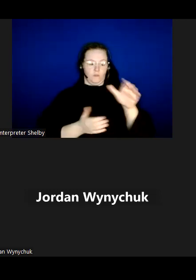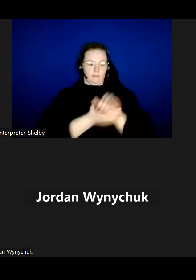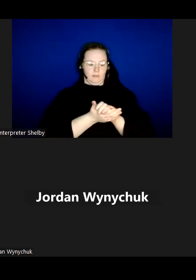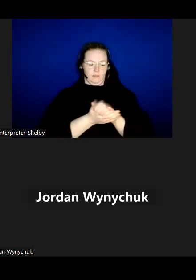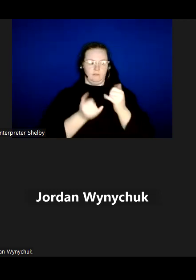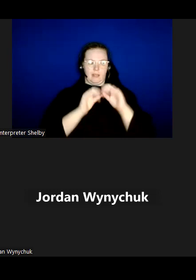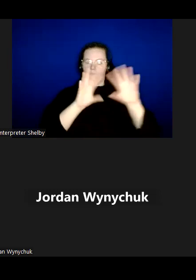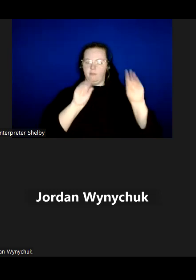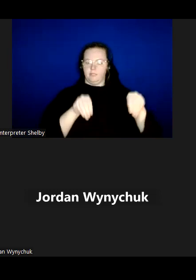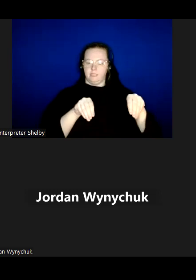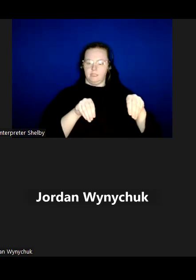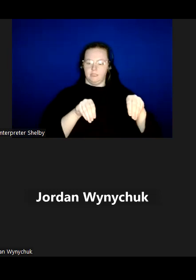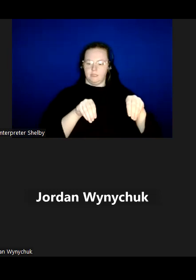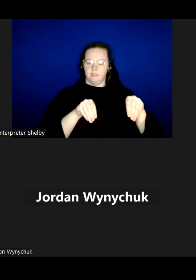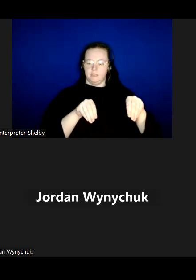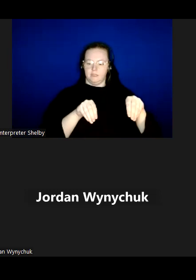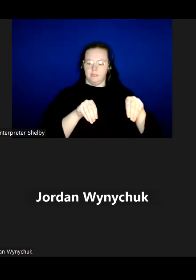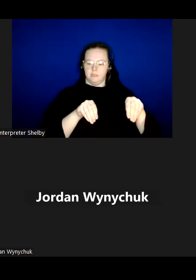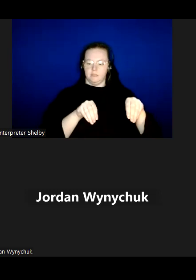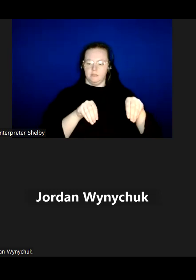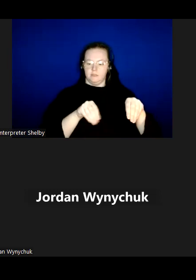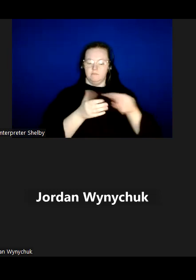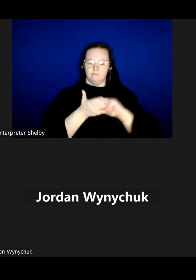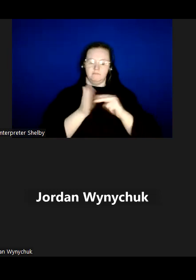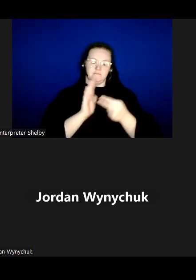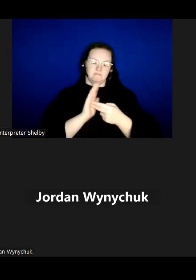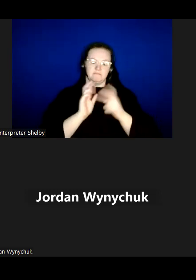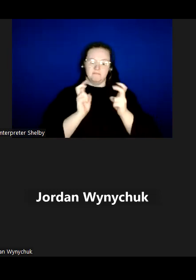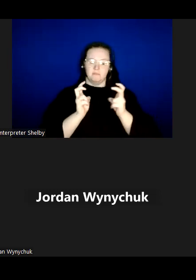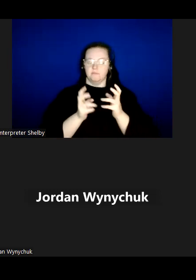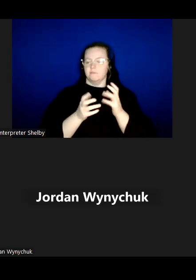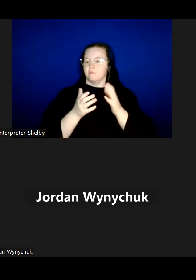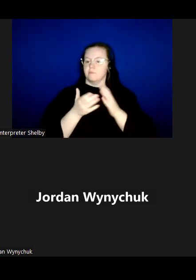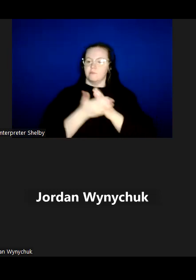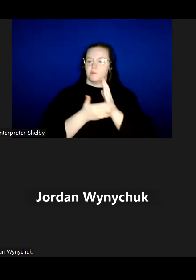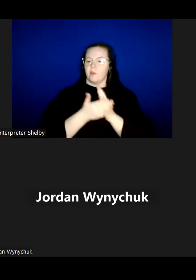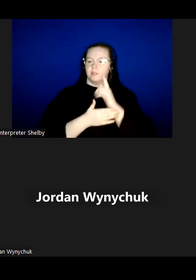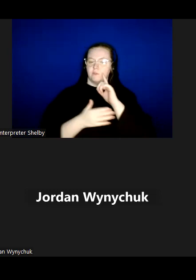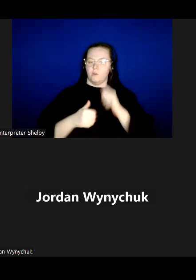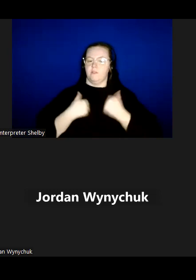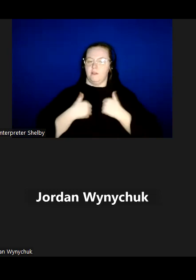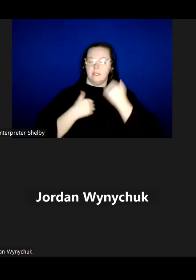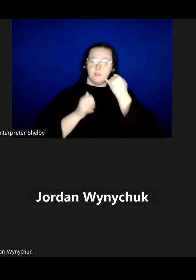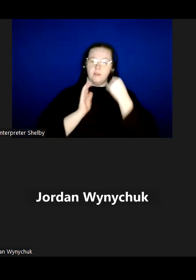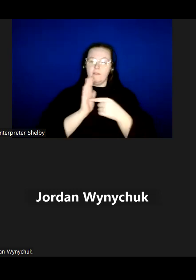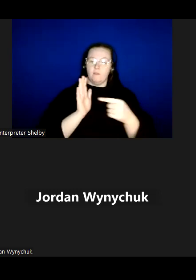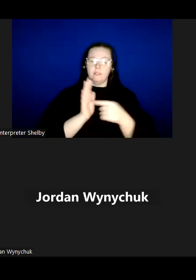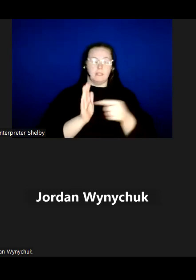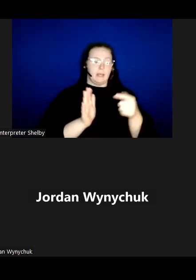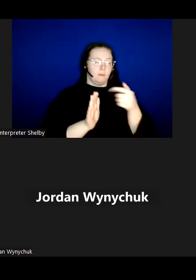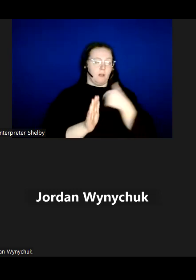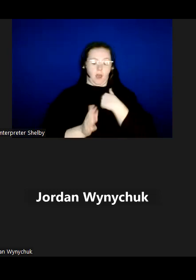that home. So it creates a right of survivorship. So what that means is that if I die, his name was not on